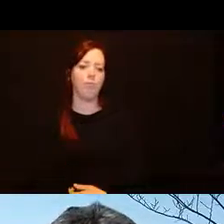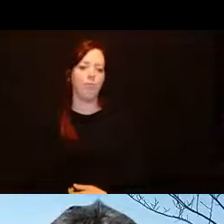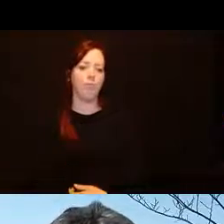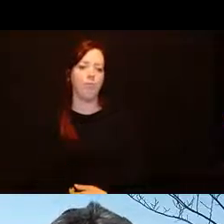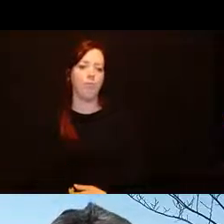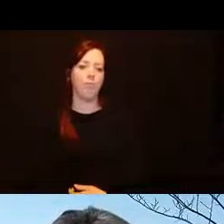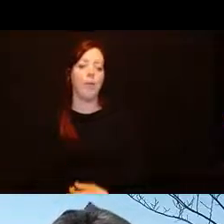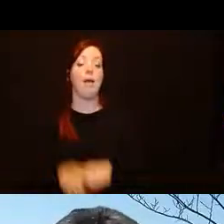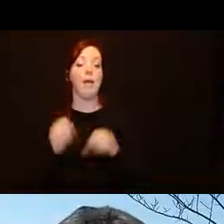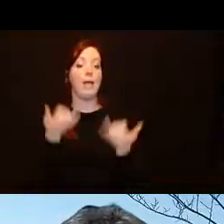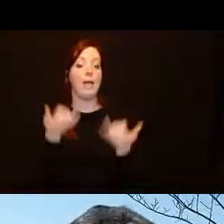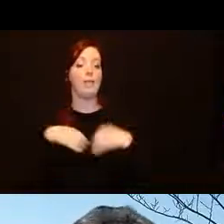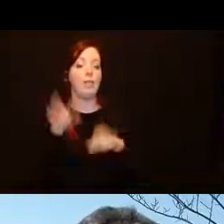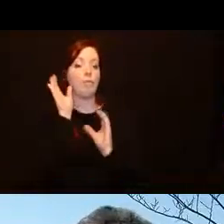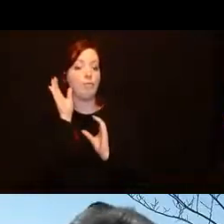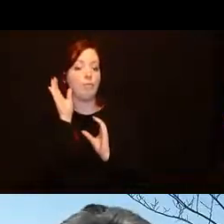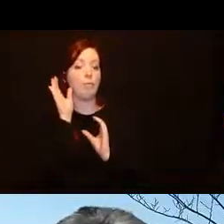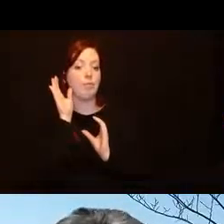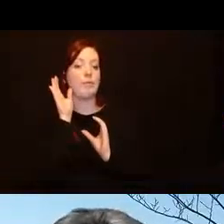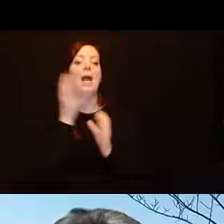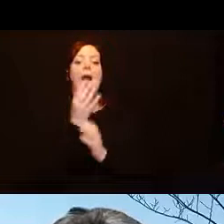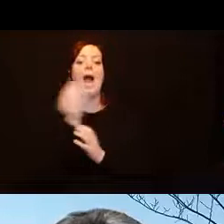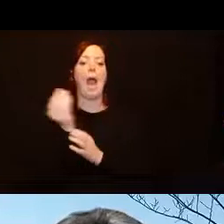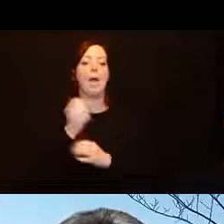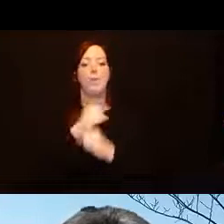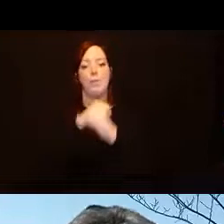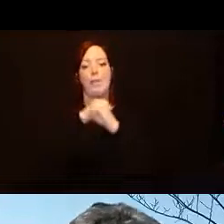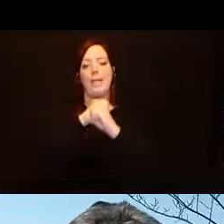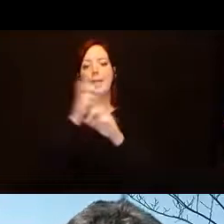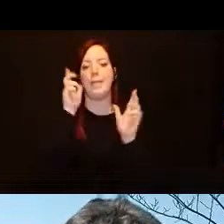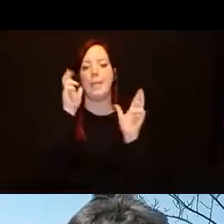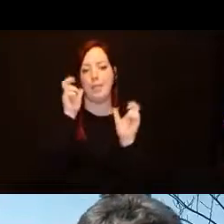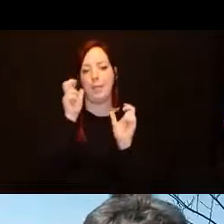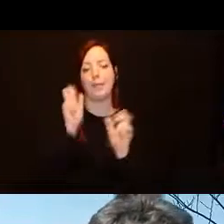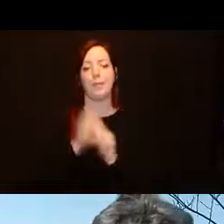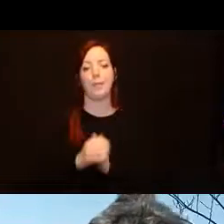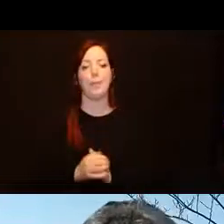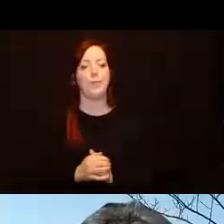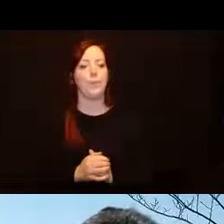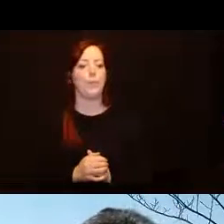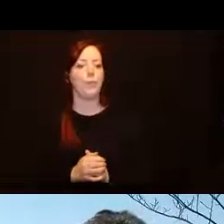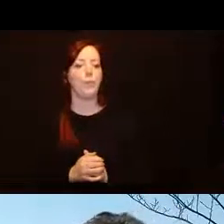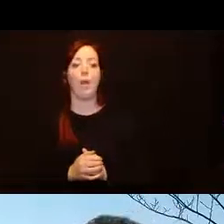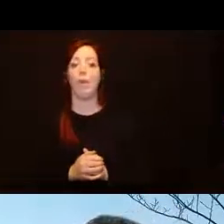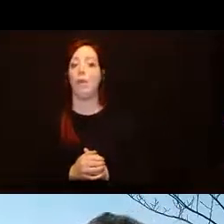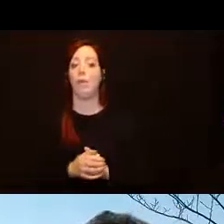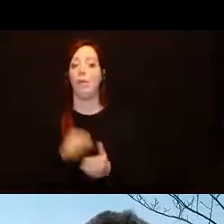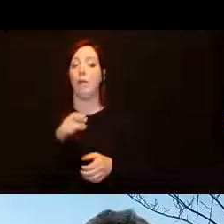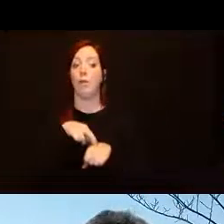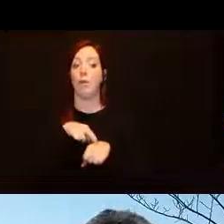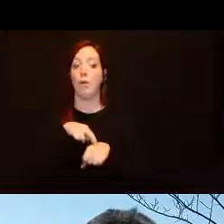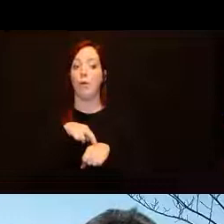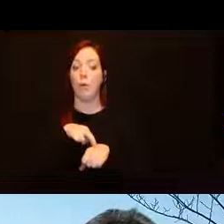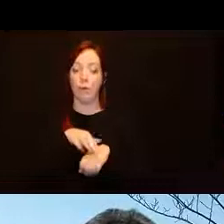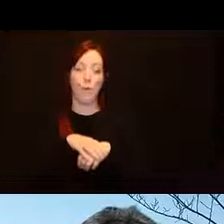he can still protect his hearing. And the reference to emerging devices in the market, such as